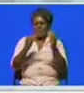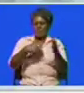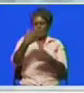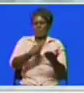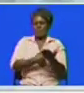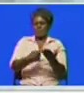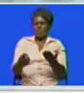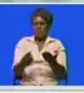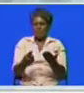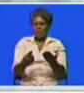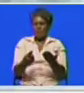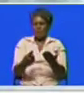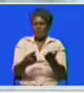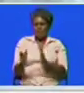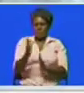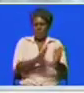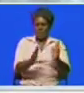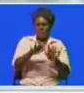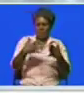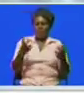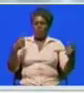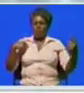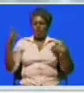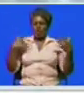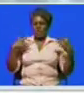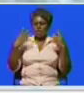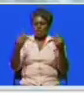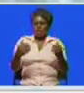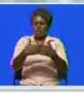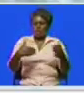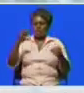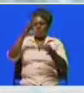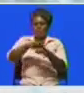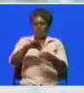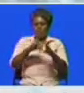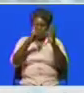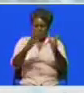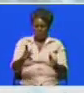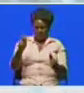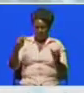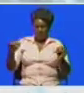to update on poll preparations and address concerns ahead of the poll. Patrick Amimo, KTN News.